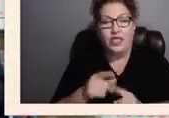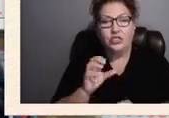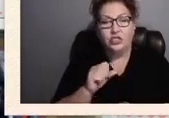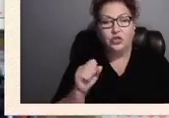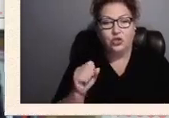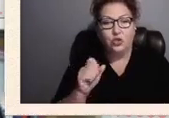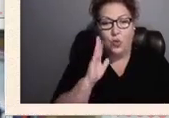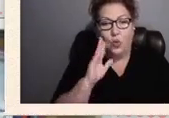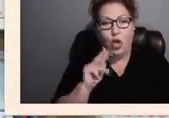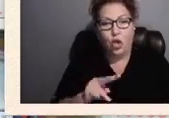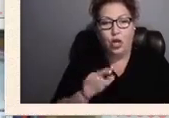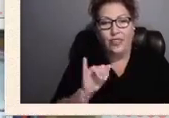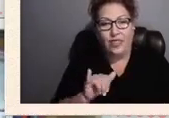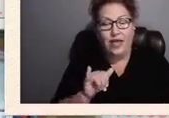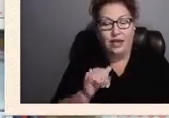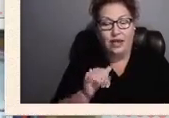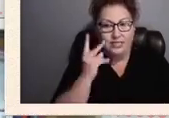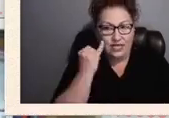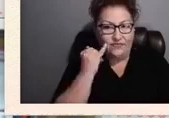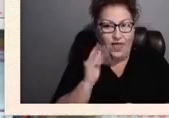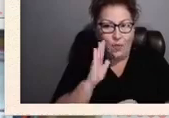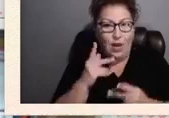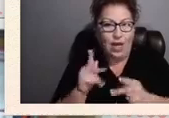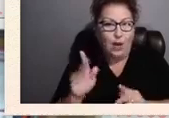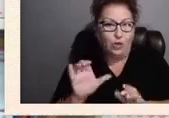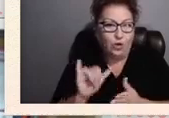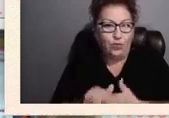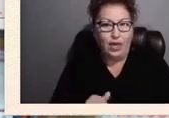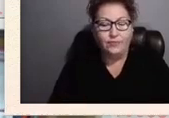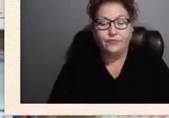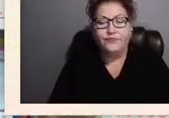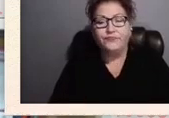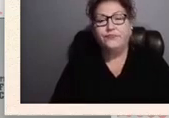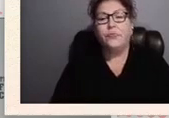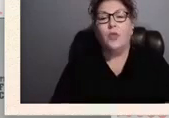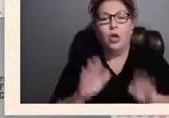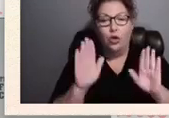allow me to do so? Great.